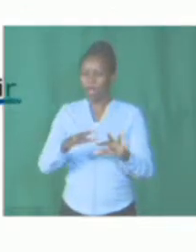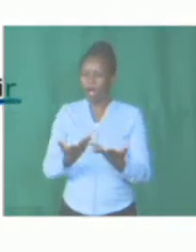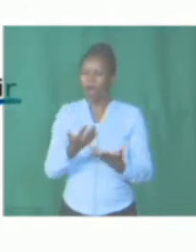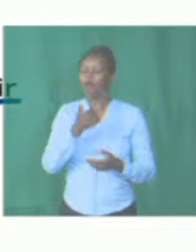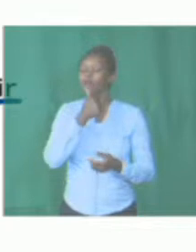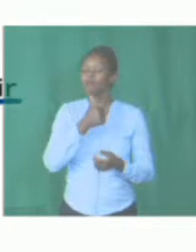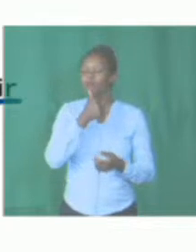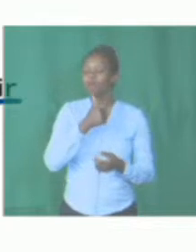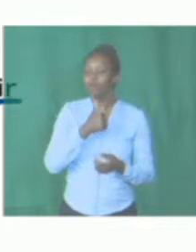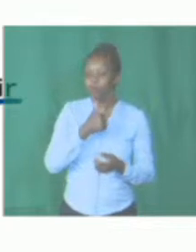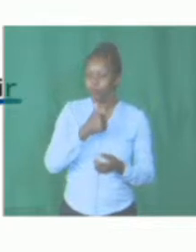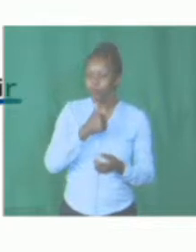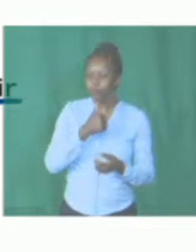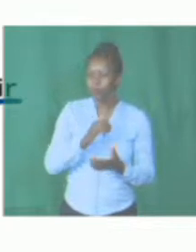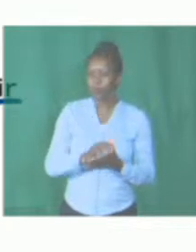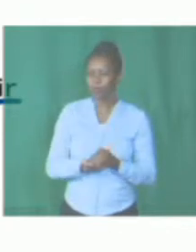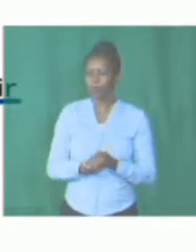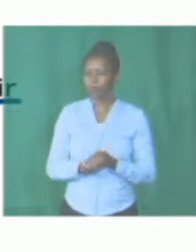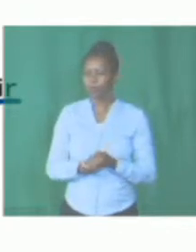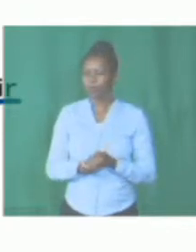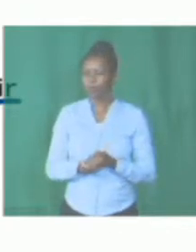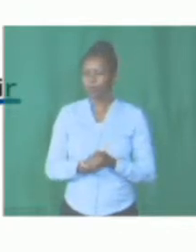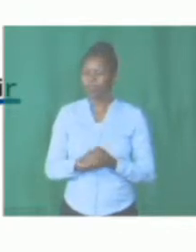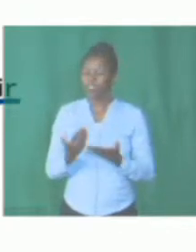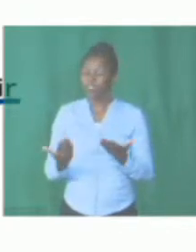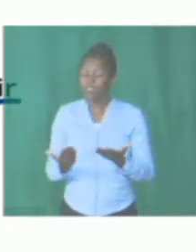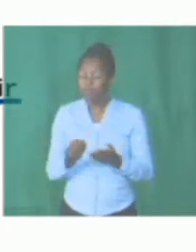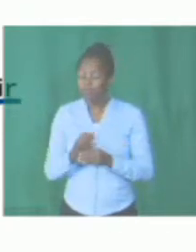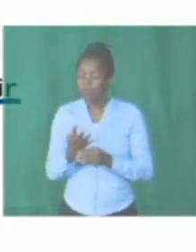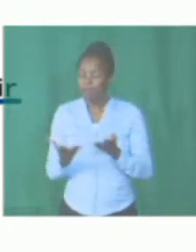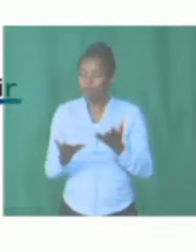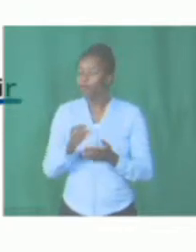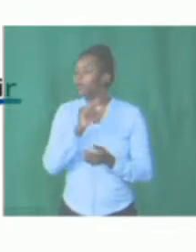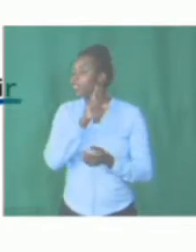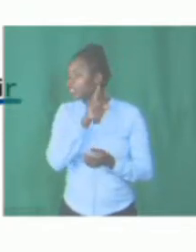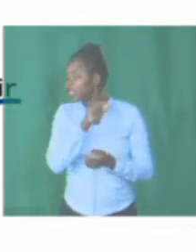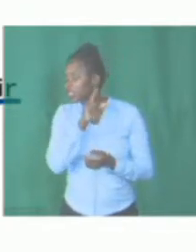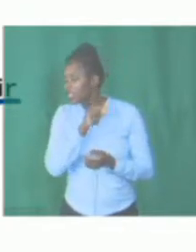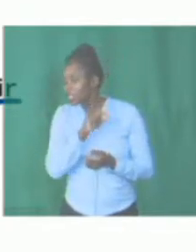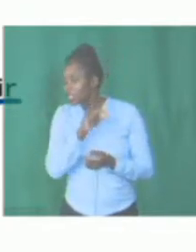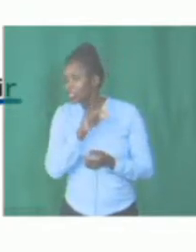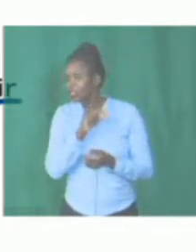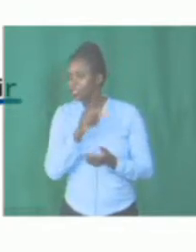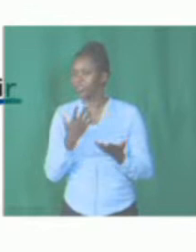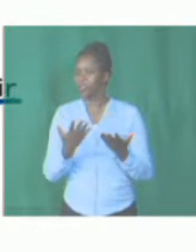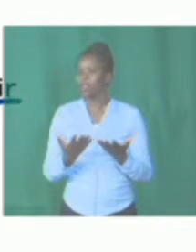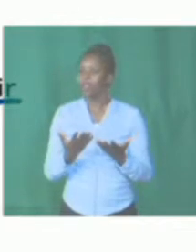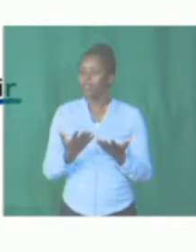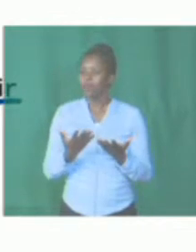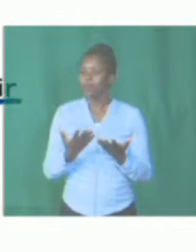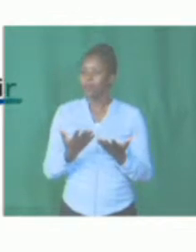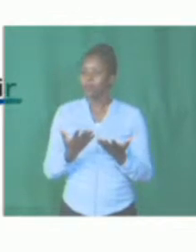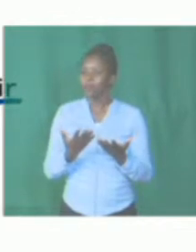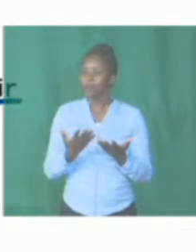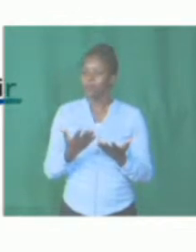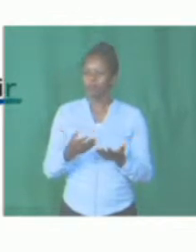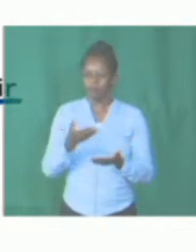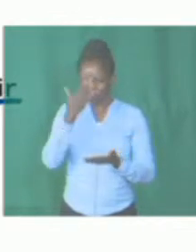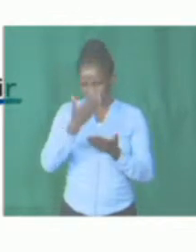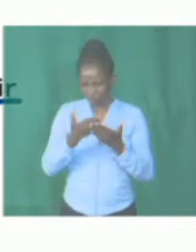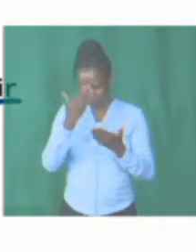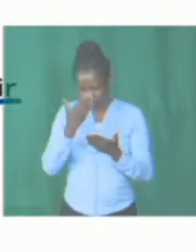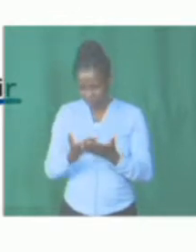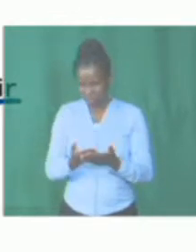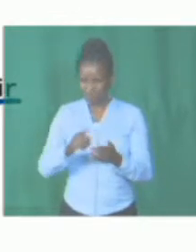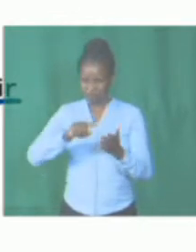what coordinate geometry is all about. If you are interested, you want to know about what coordinate geometry is about, it's all about